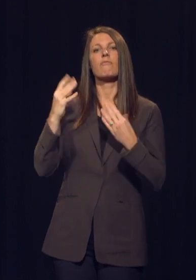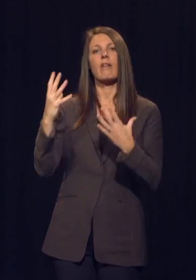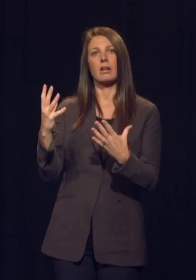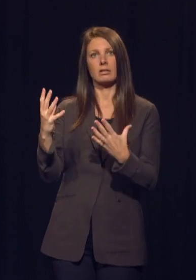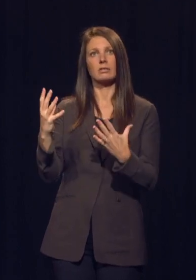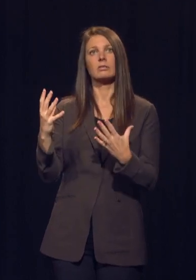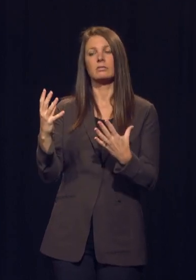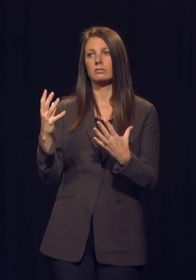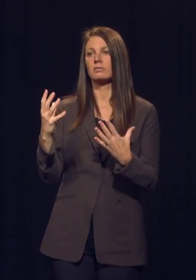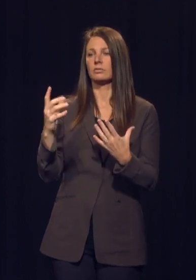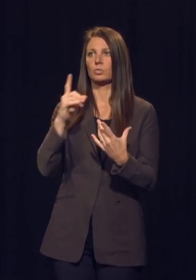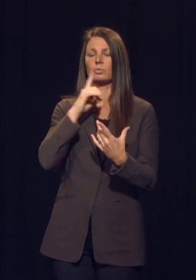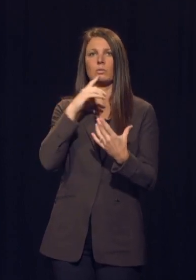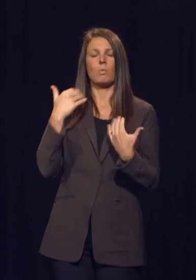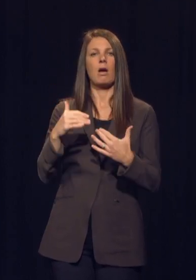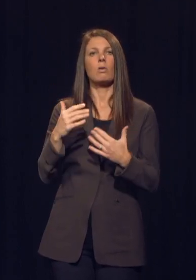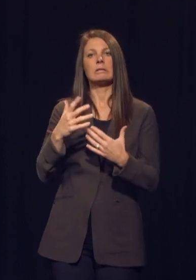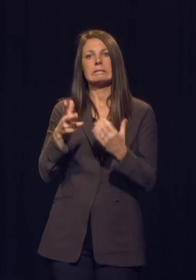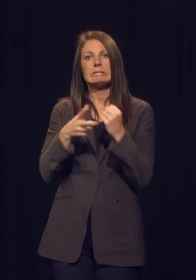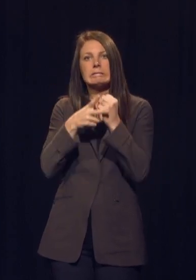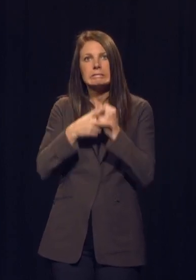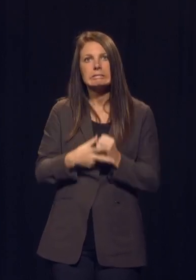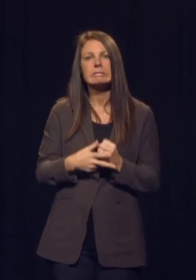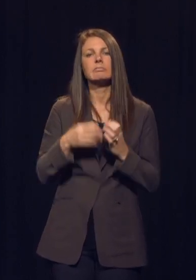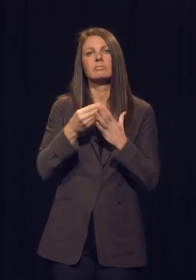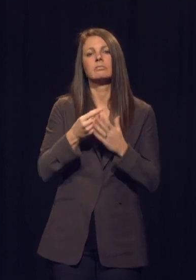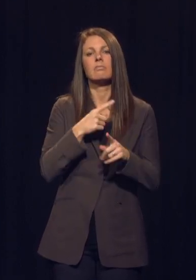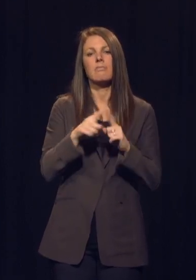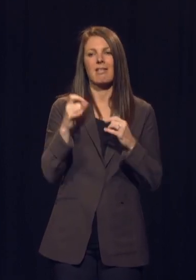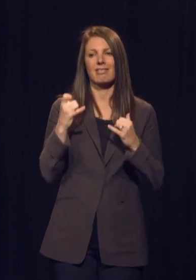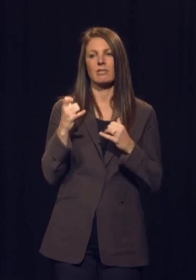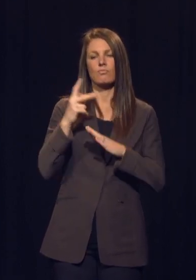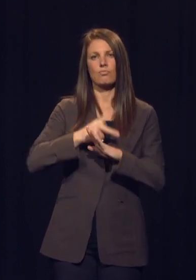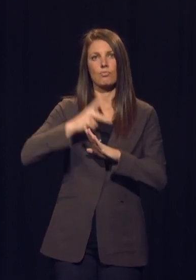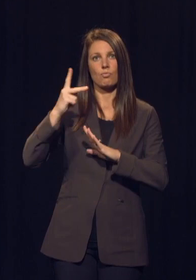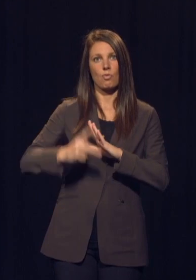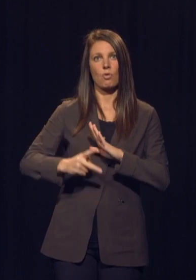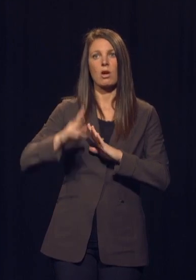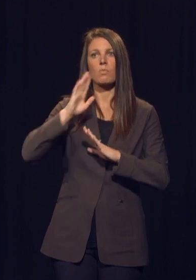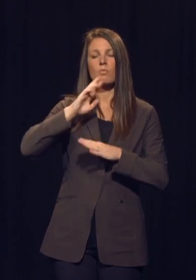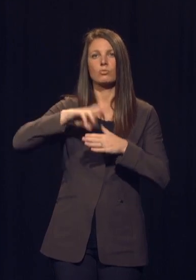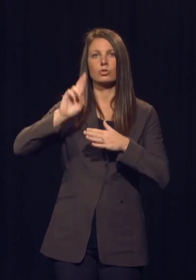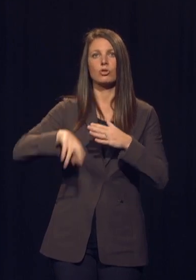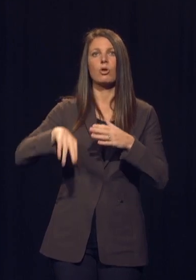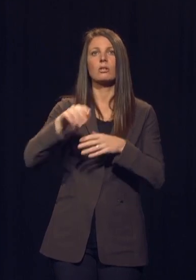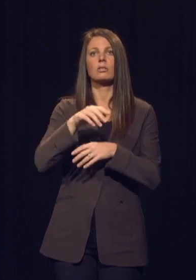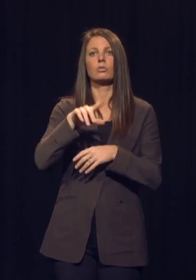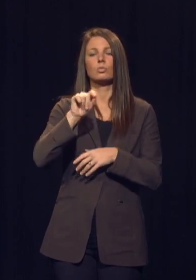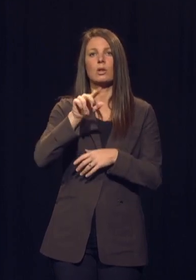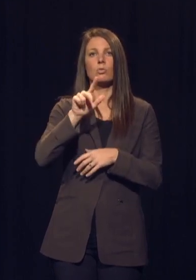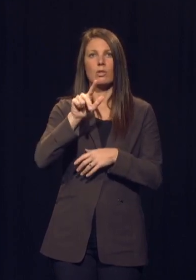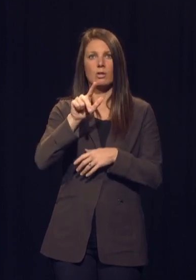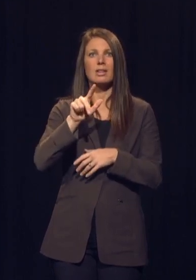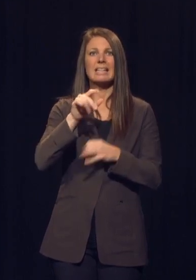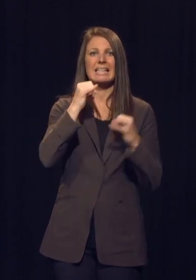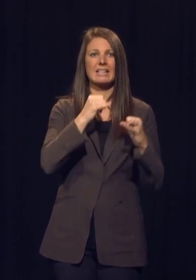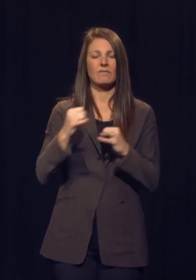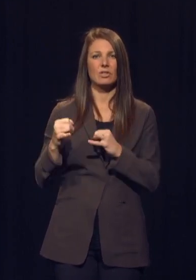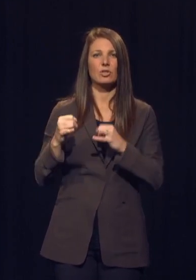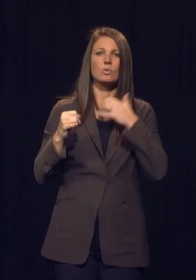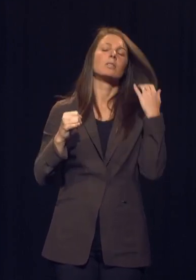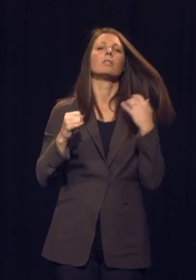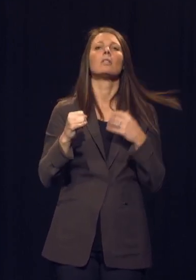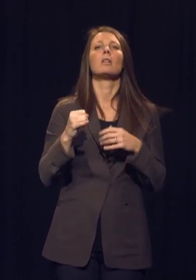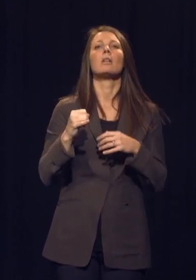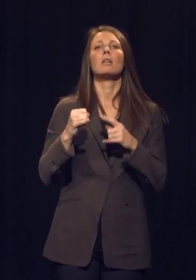has provided measurable savings. This year, the program is resulting in 2023 individual market premiums that are over